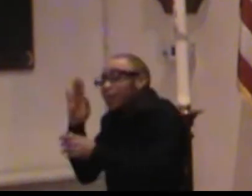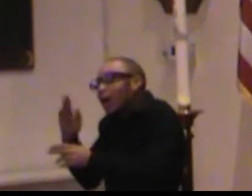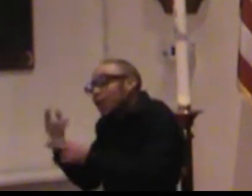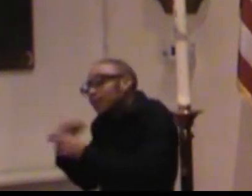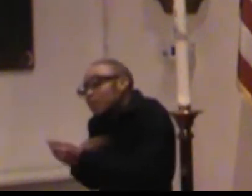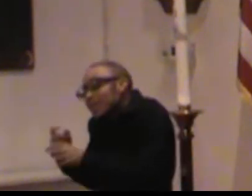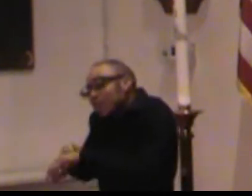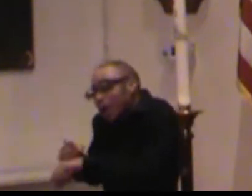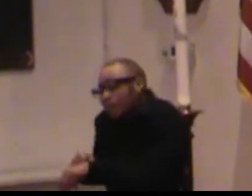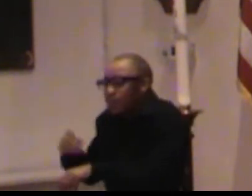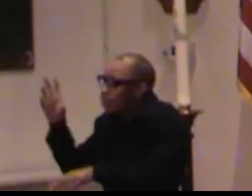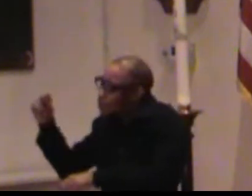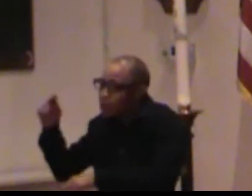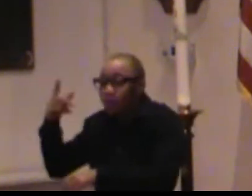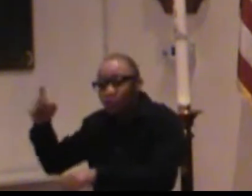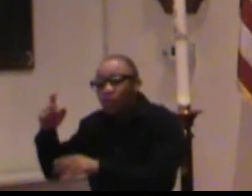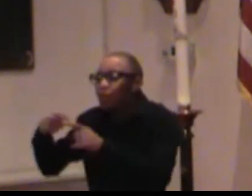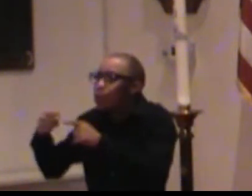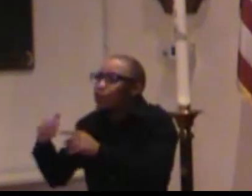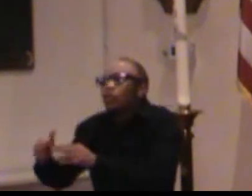be there on your next level.